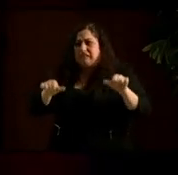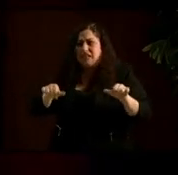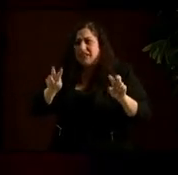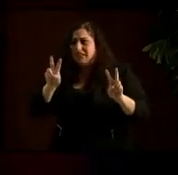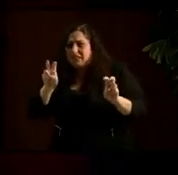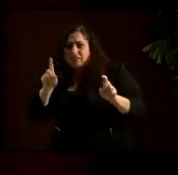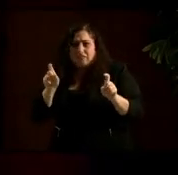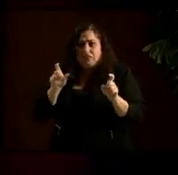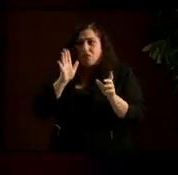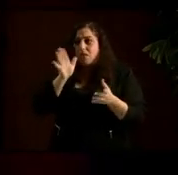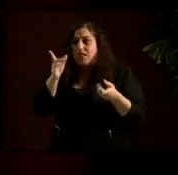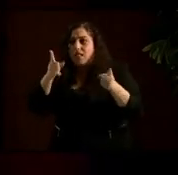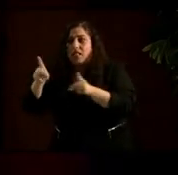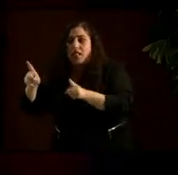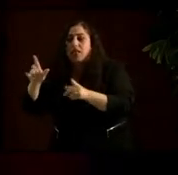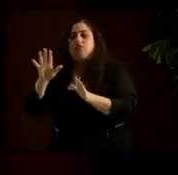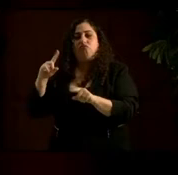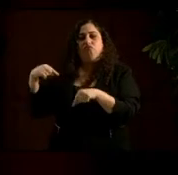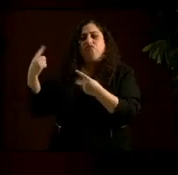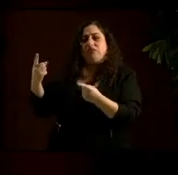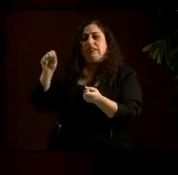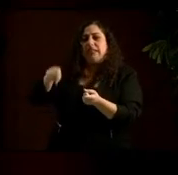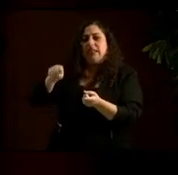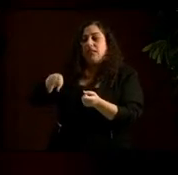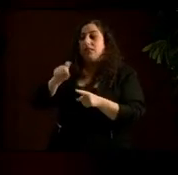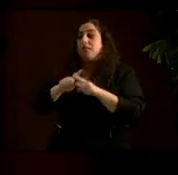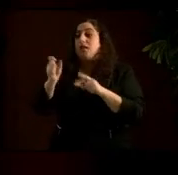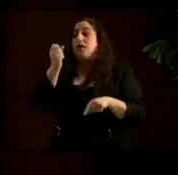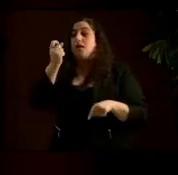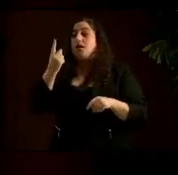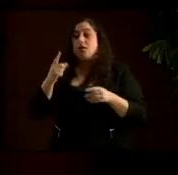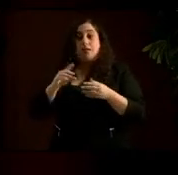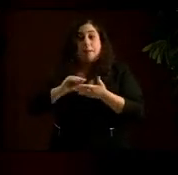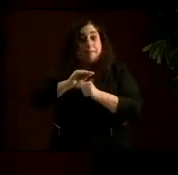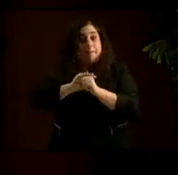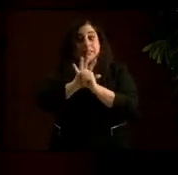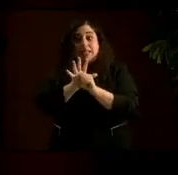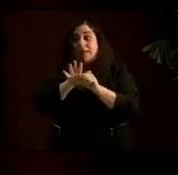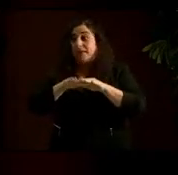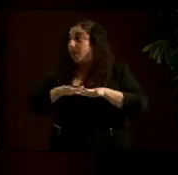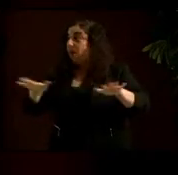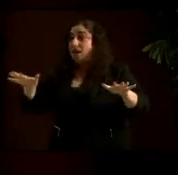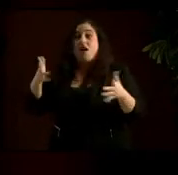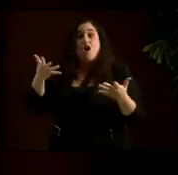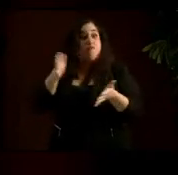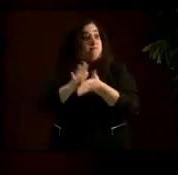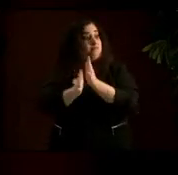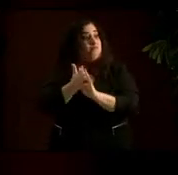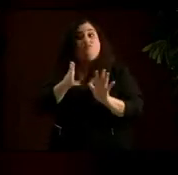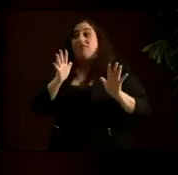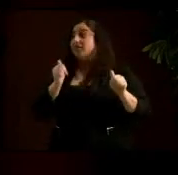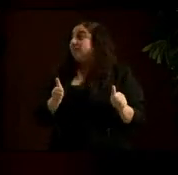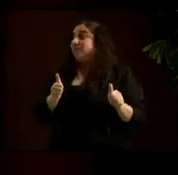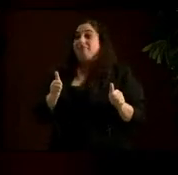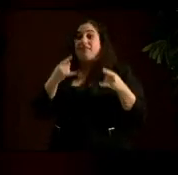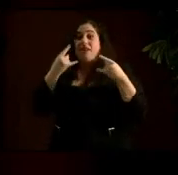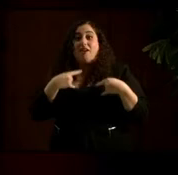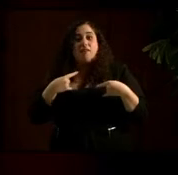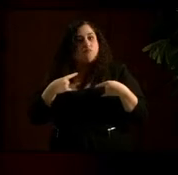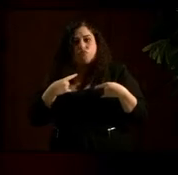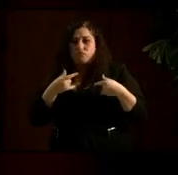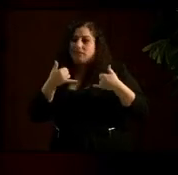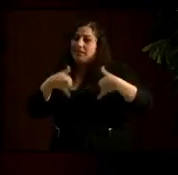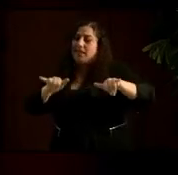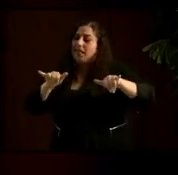The pandemic is not over, we all know that, but we are vaccinated at high rates and we are wiser about avoiding the